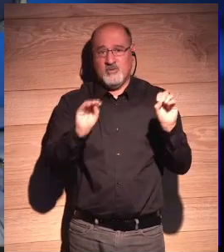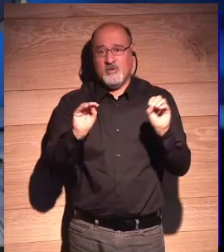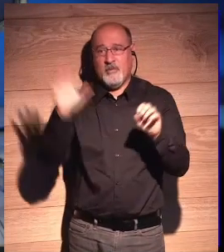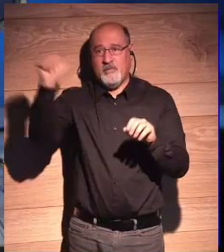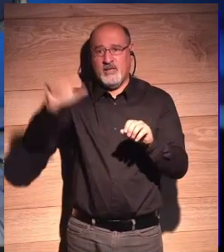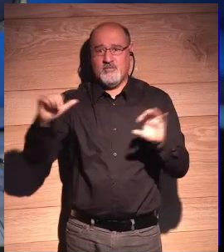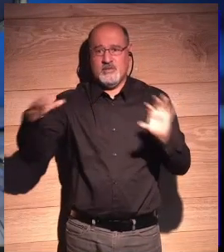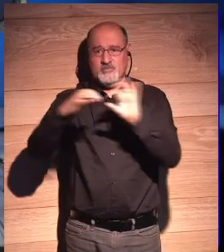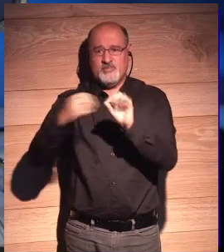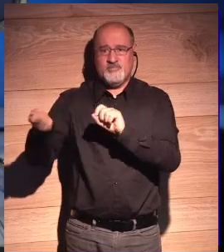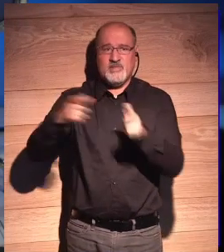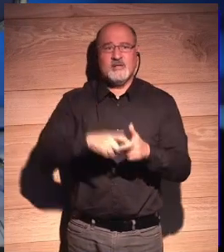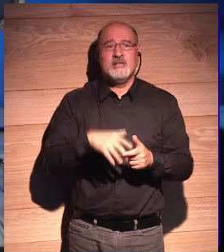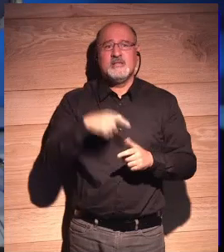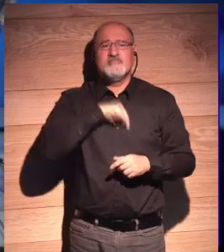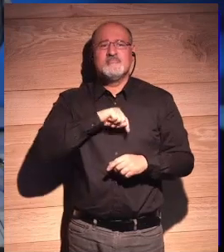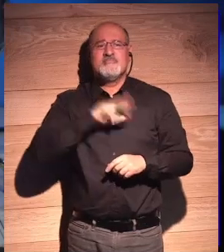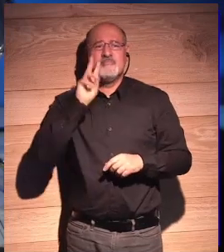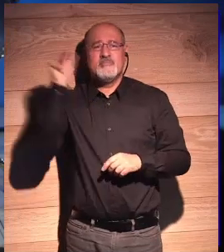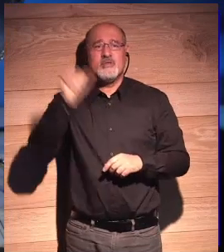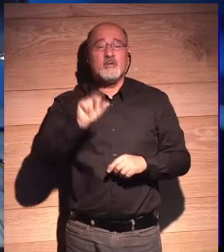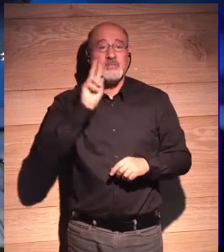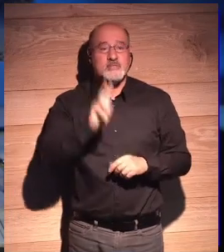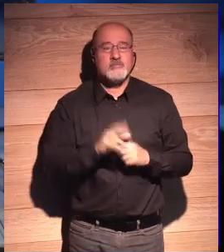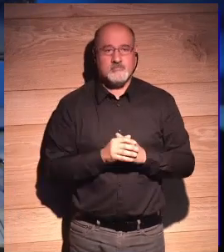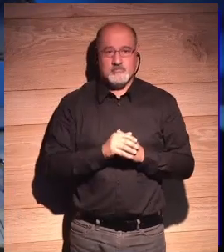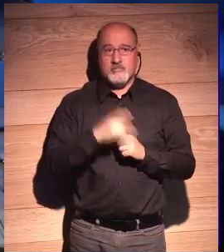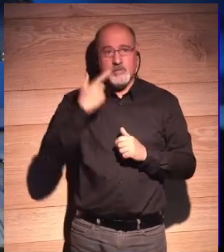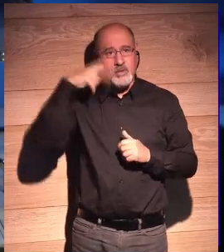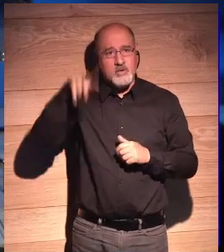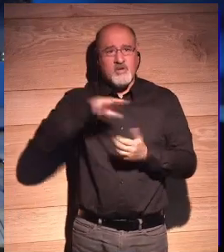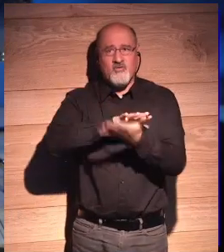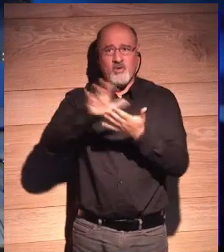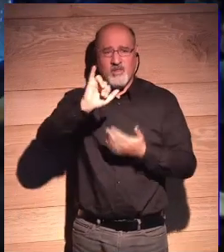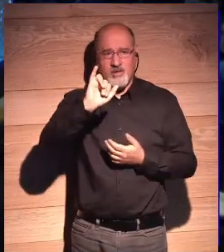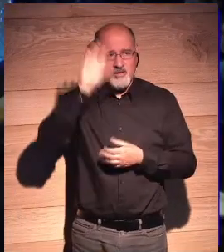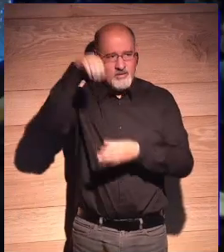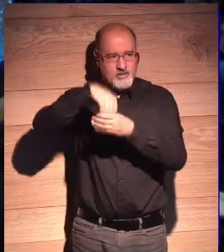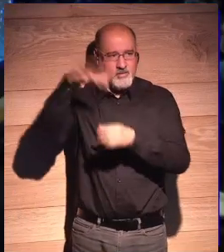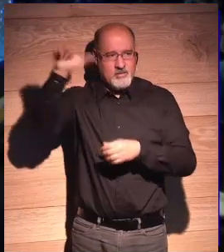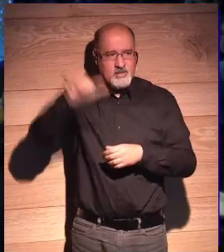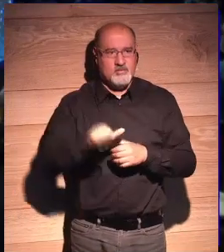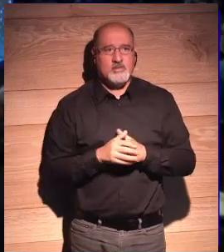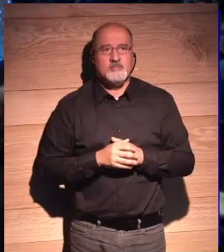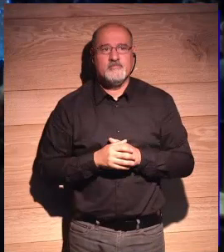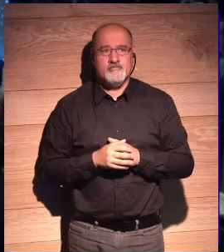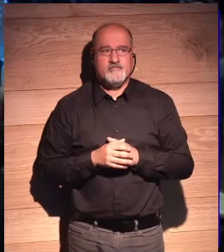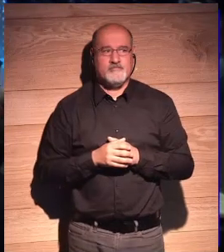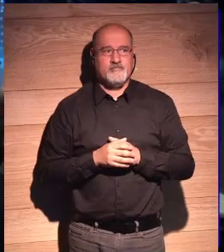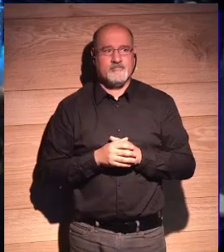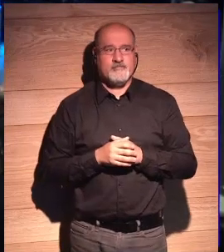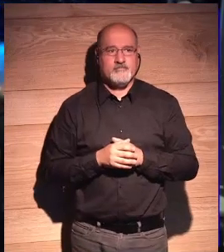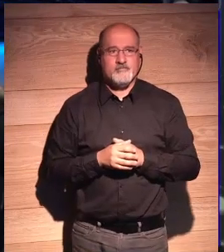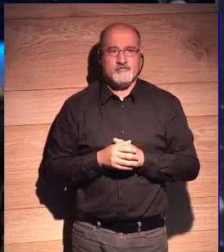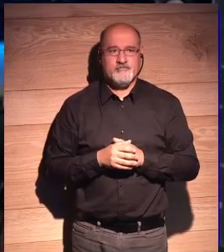like a velvet glove casting iron. I don't know if you watched that, if you have any impression about it, if you recognize your influence. I don't know.